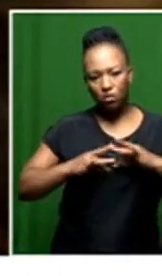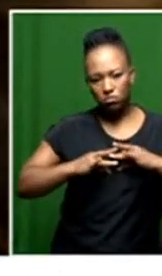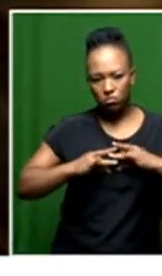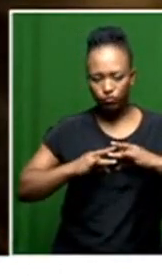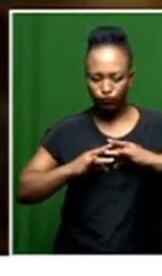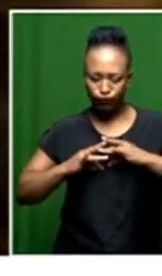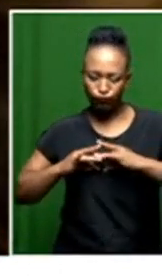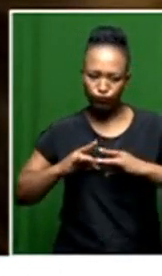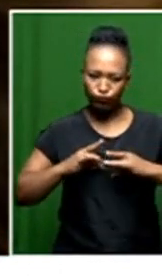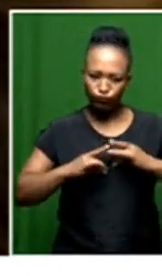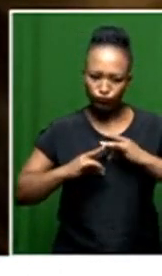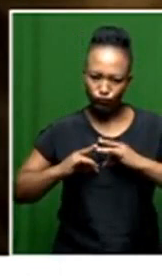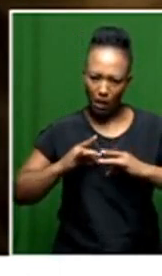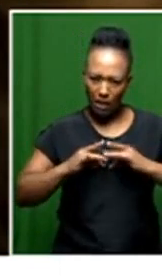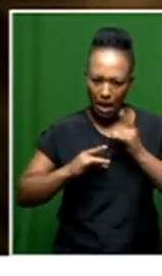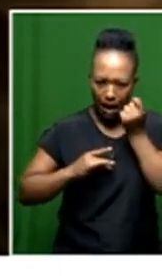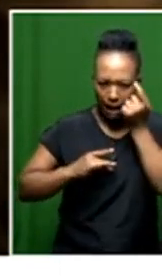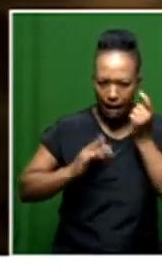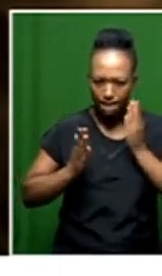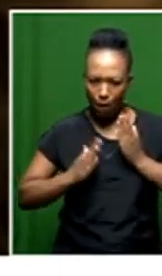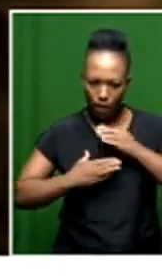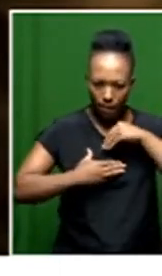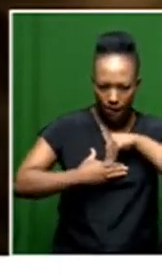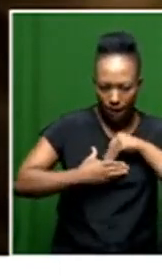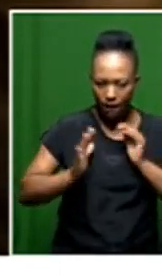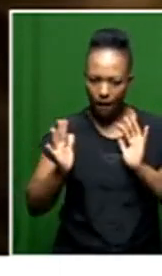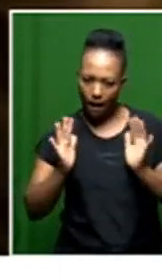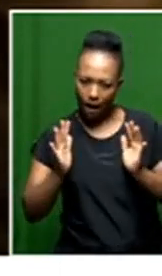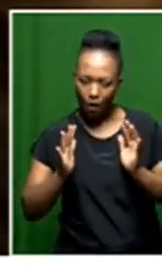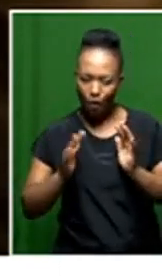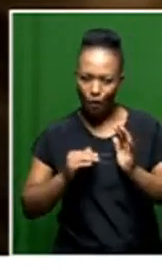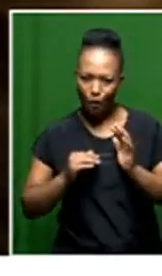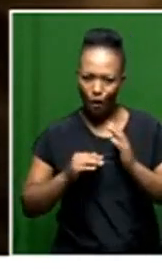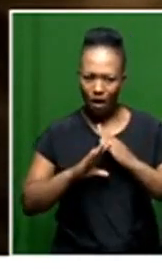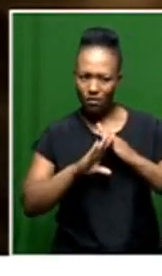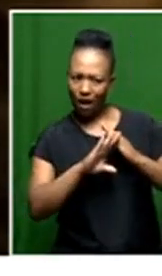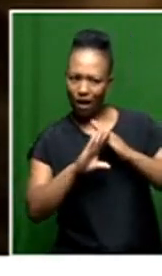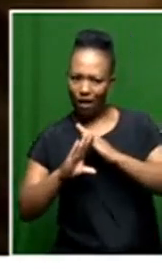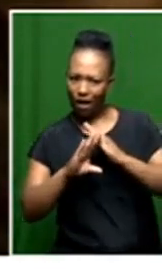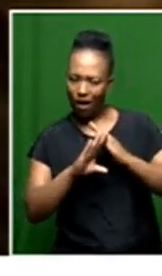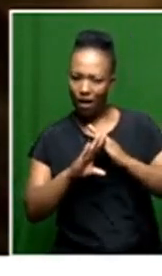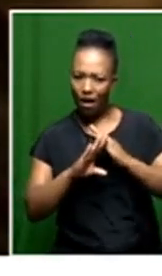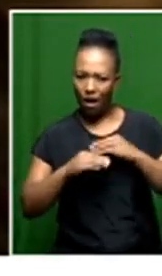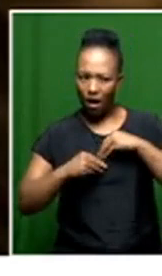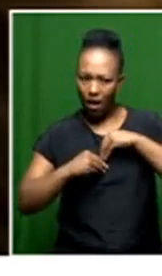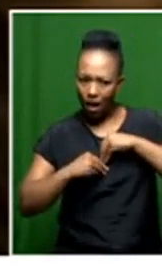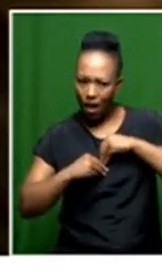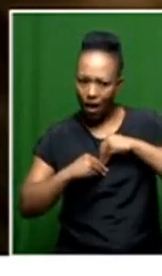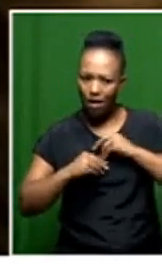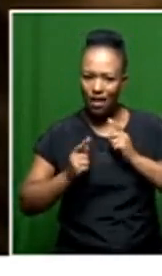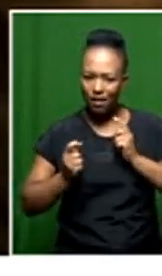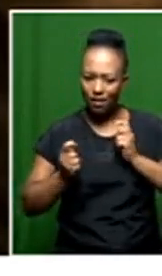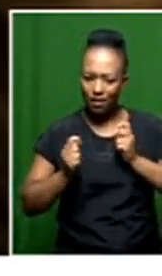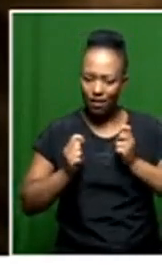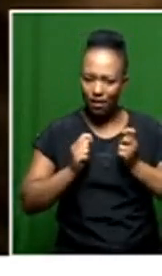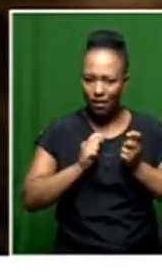starts understanding our immune system, our first line of defense, our second or third line of defense, and starts changing its shape and color.